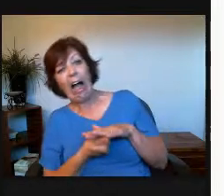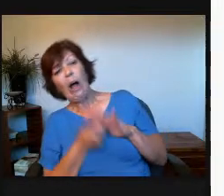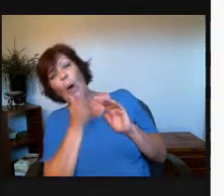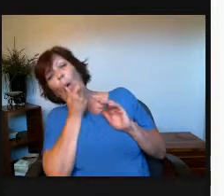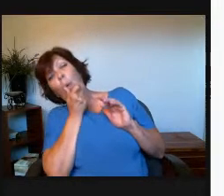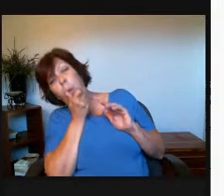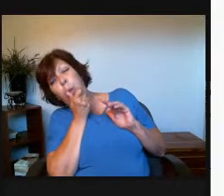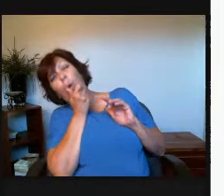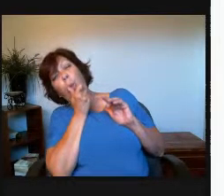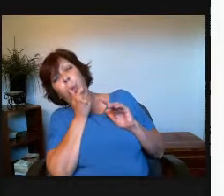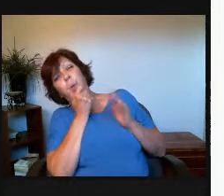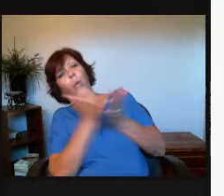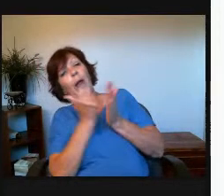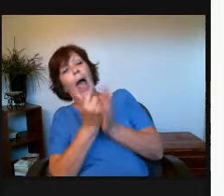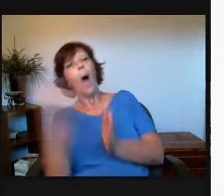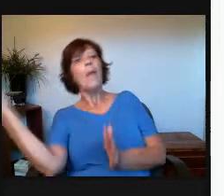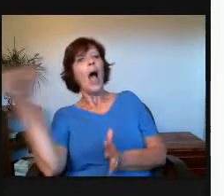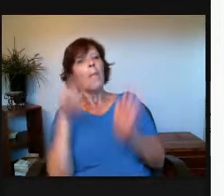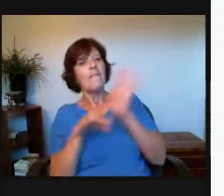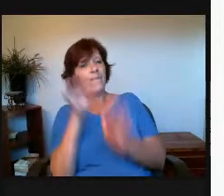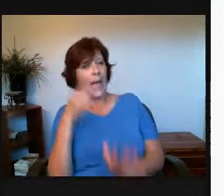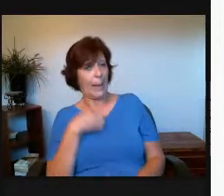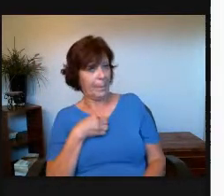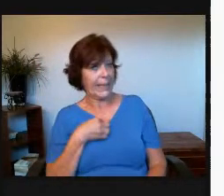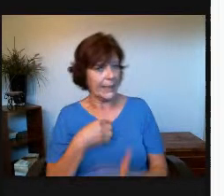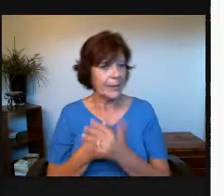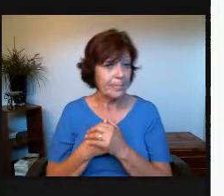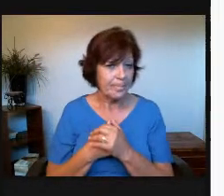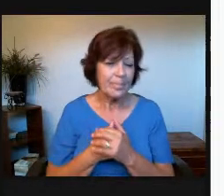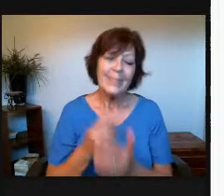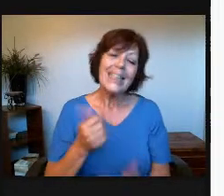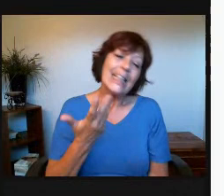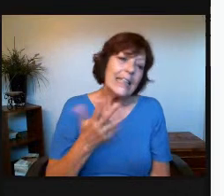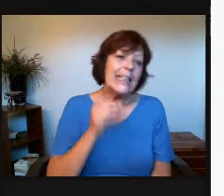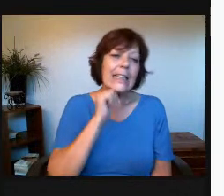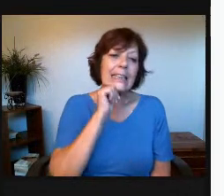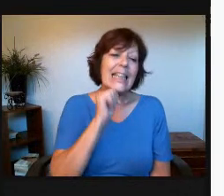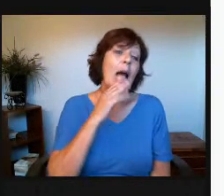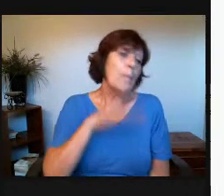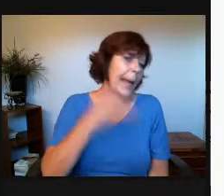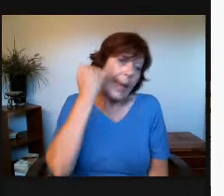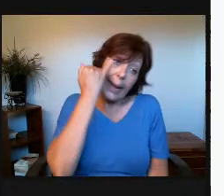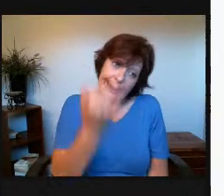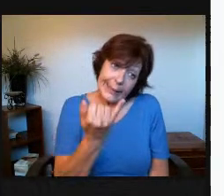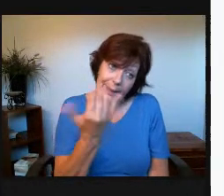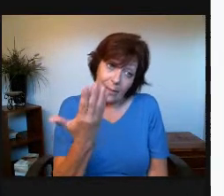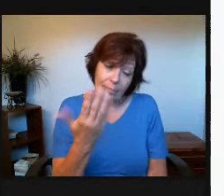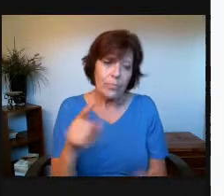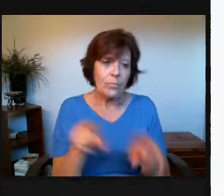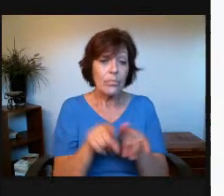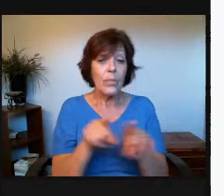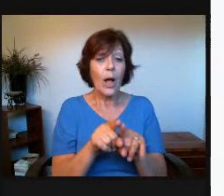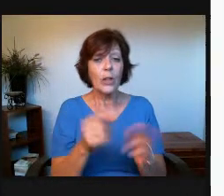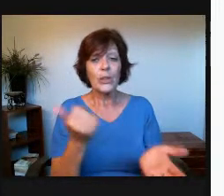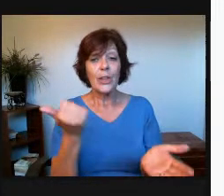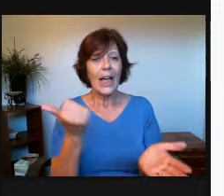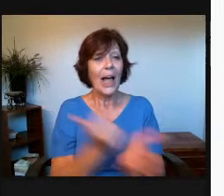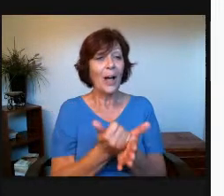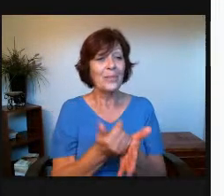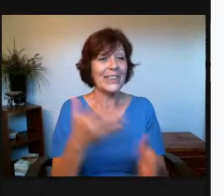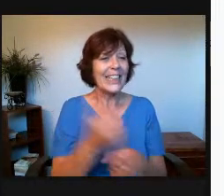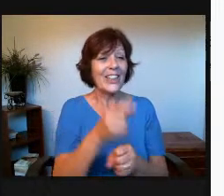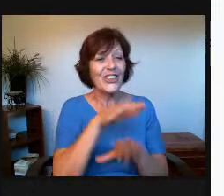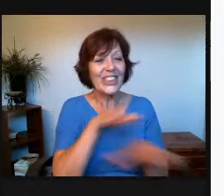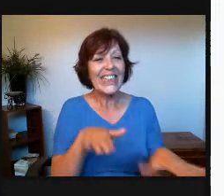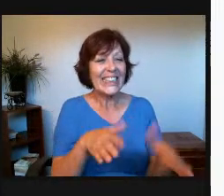the whistle to help emergency responders find them. So it's not a bad idea. It also helps you get your kids' attention if they're not